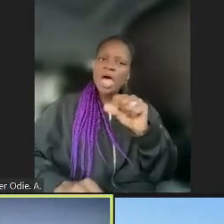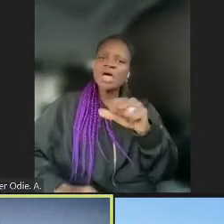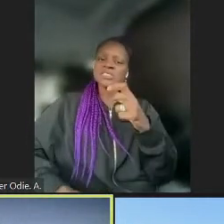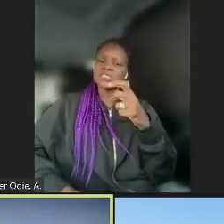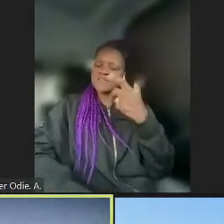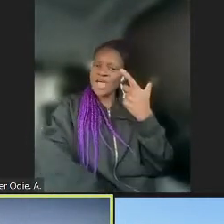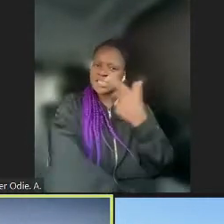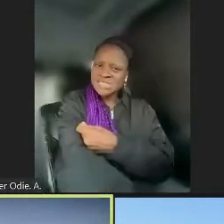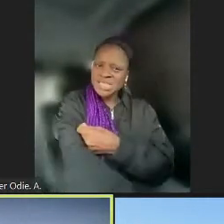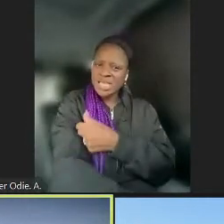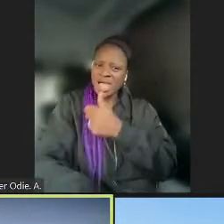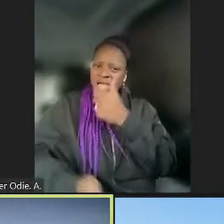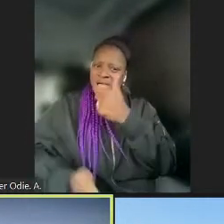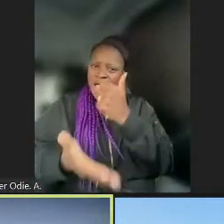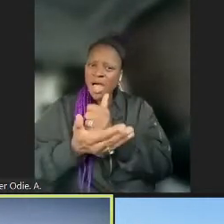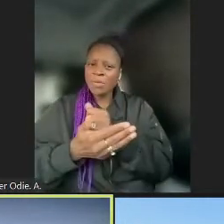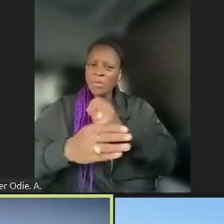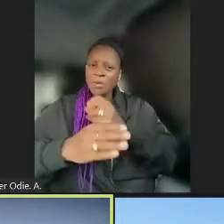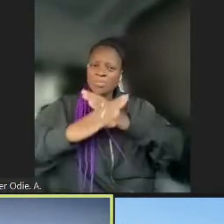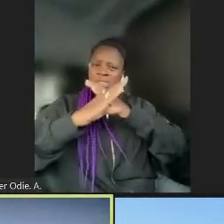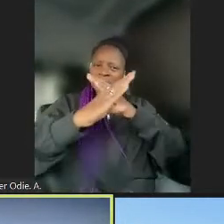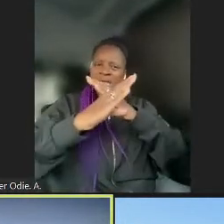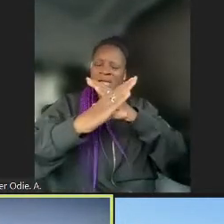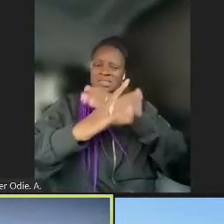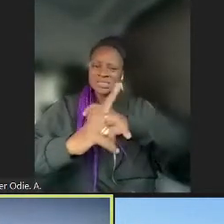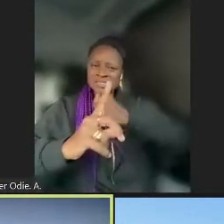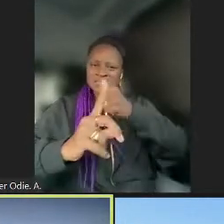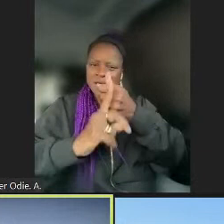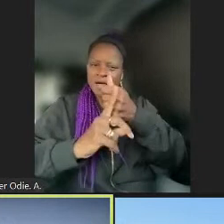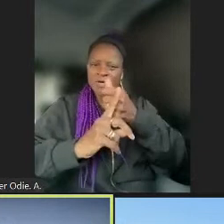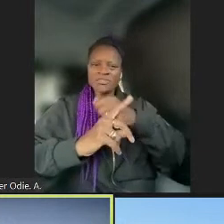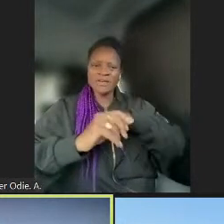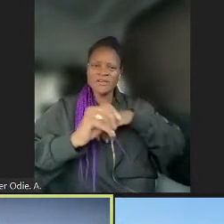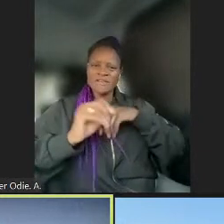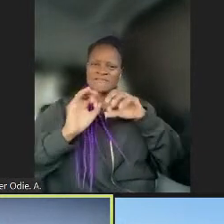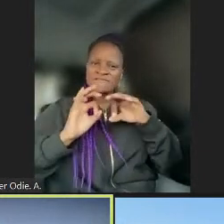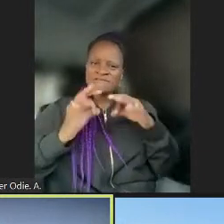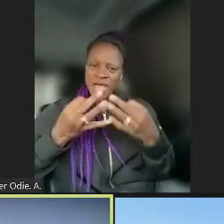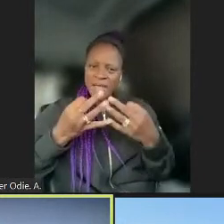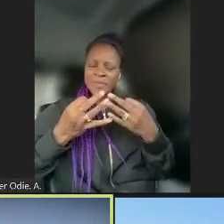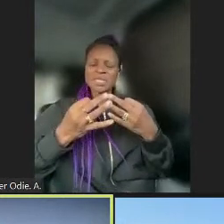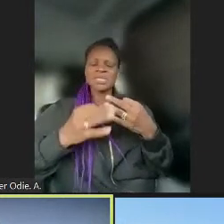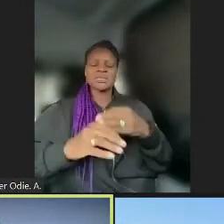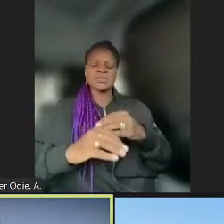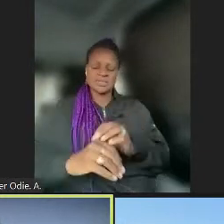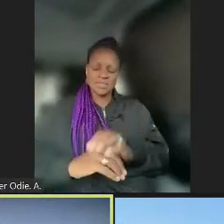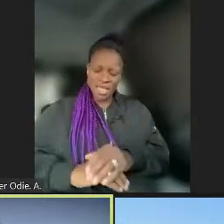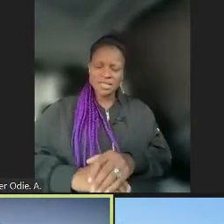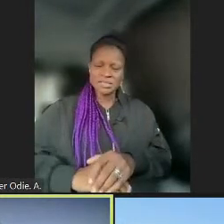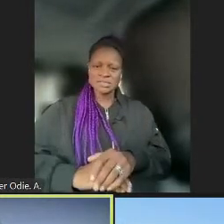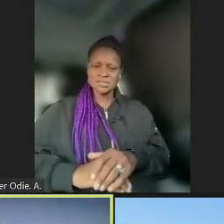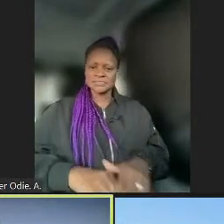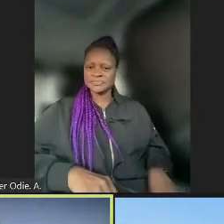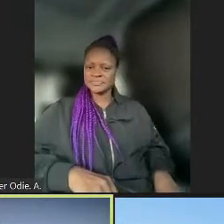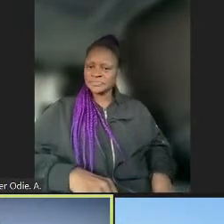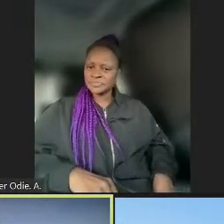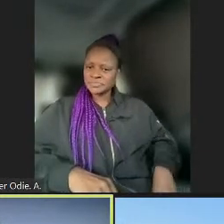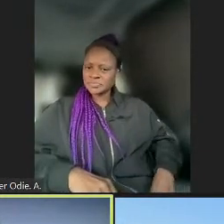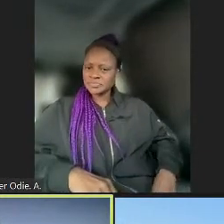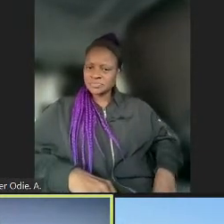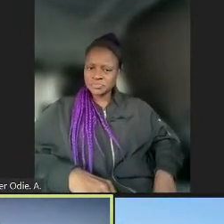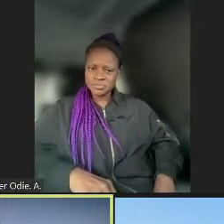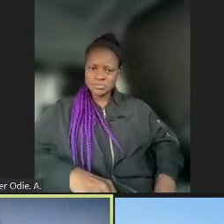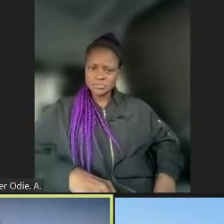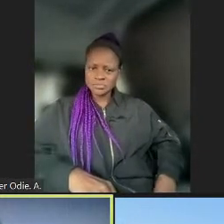your family, and your community from bad outcomes from COVID-19. There is no evidence to